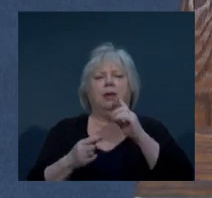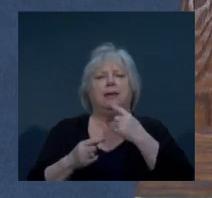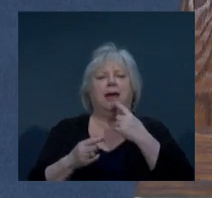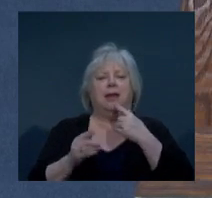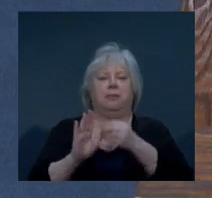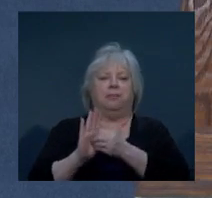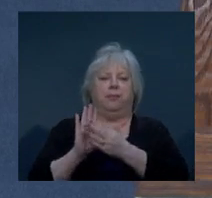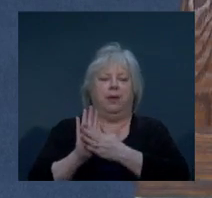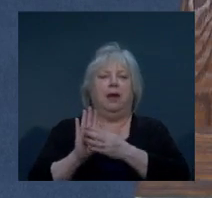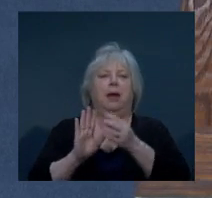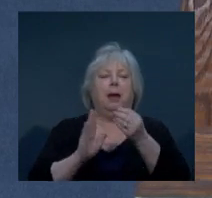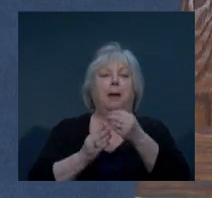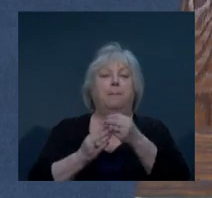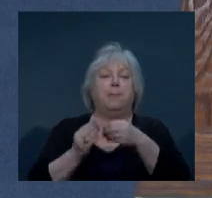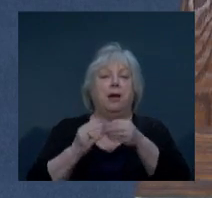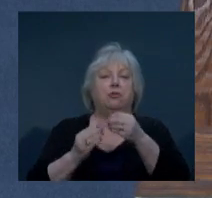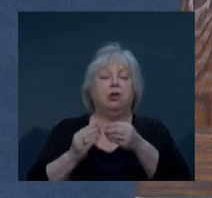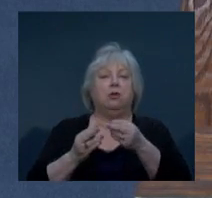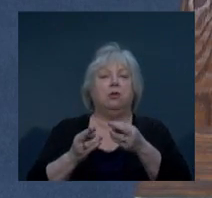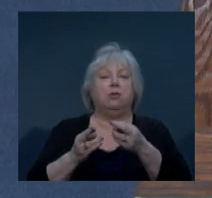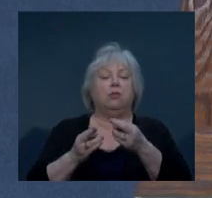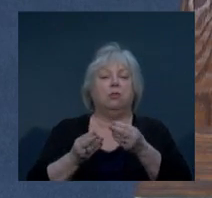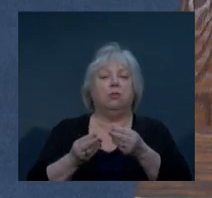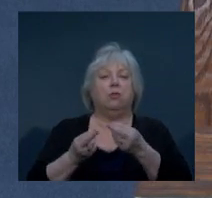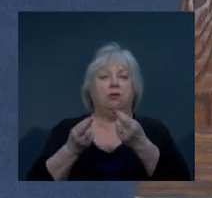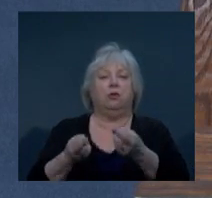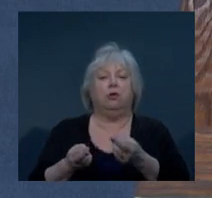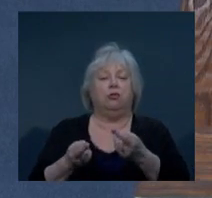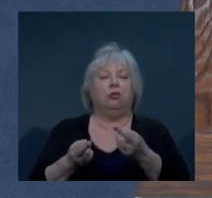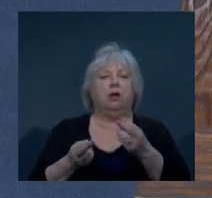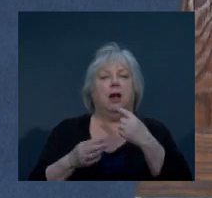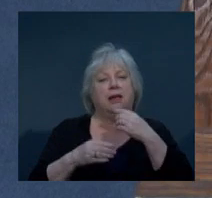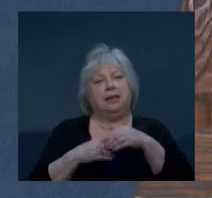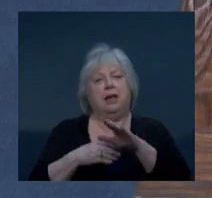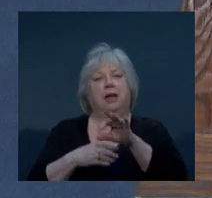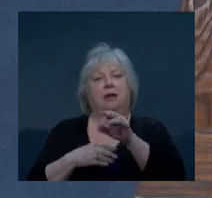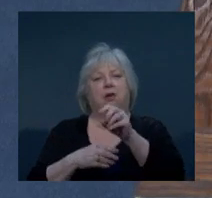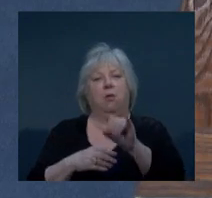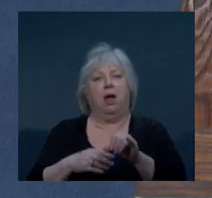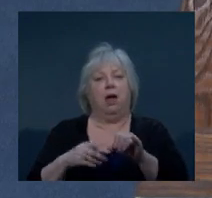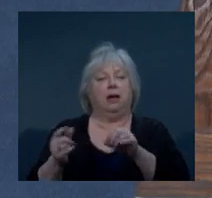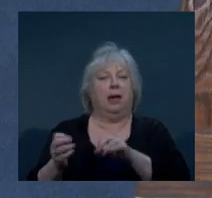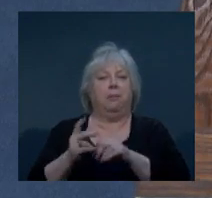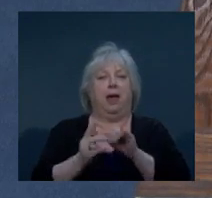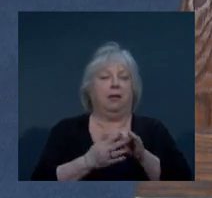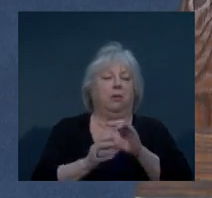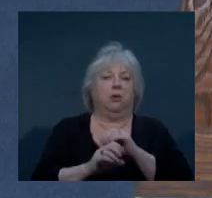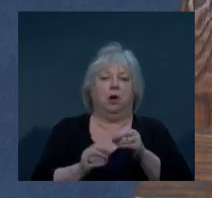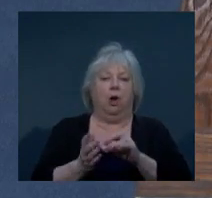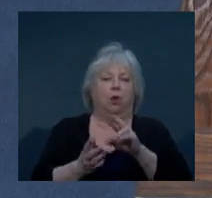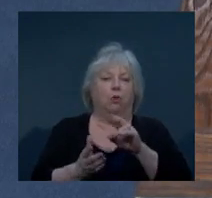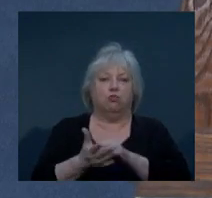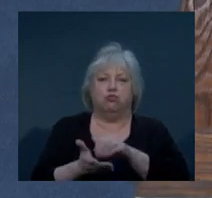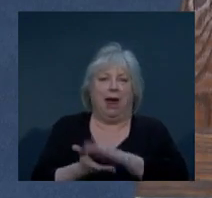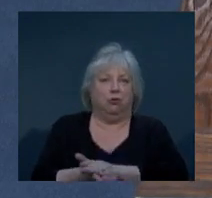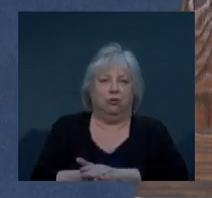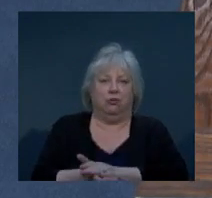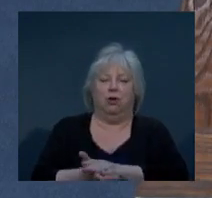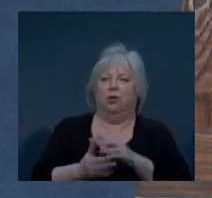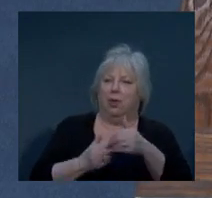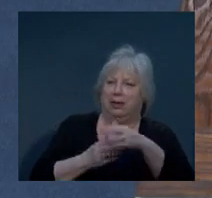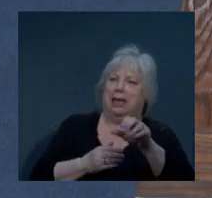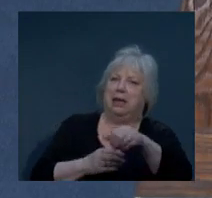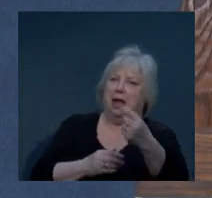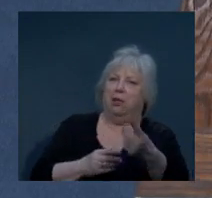the agenda, I fired off an FOI request, and it came back that there were no records. And then, so I sent another one, and I never